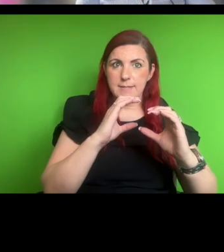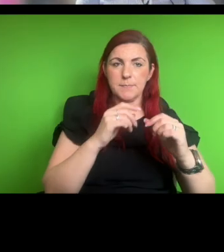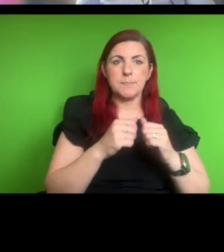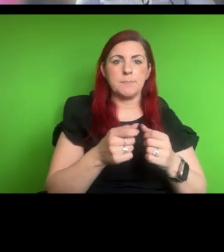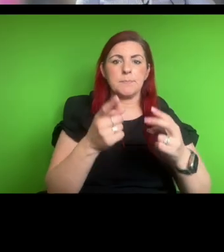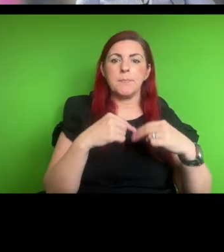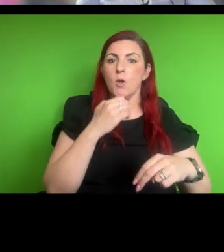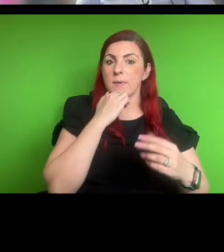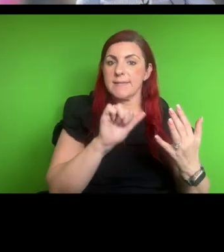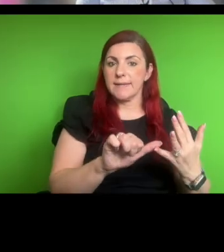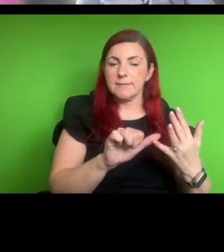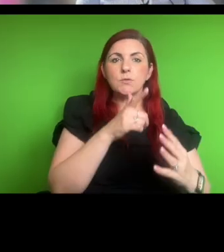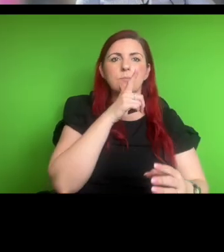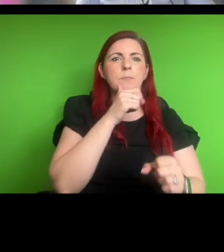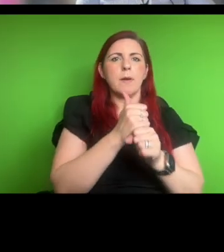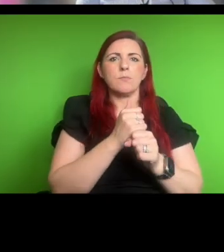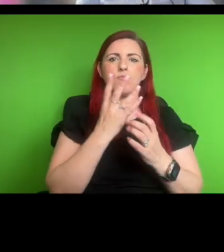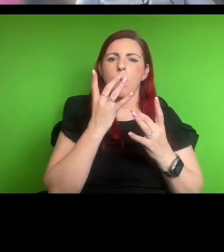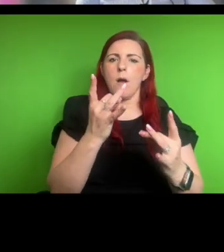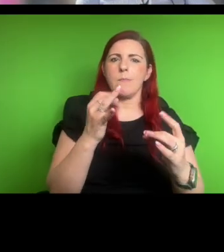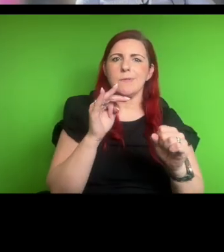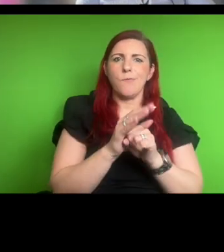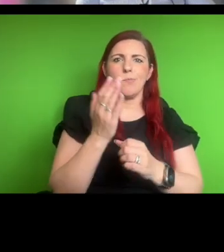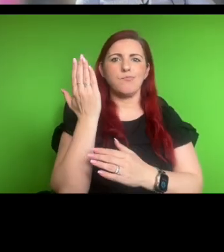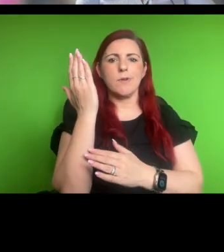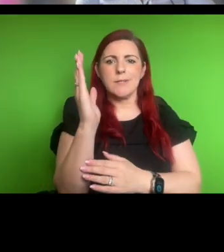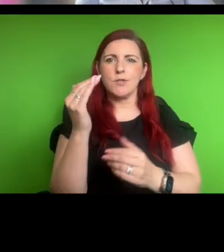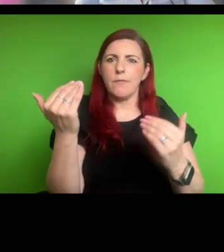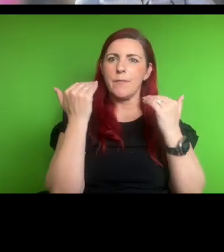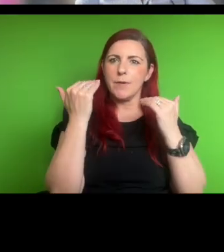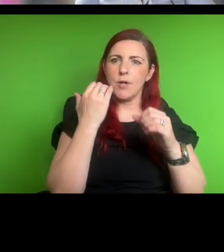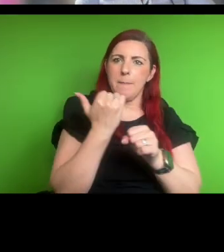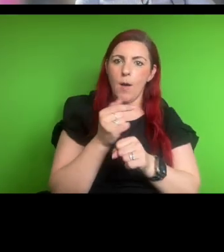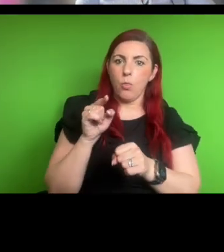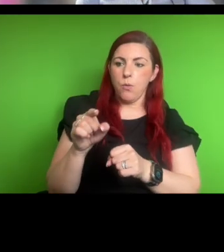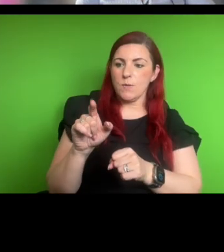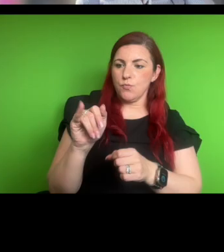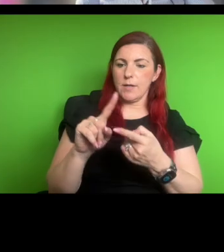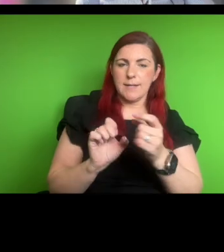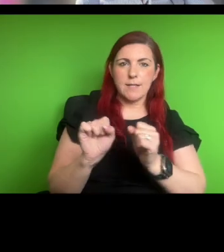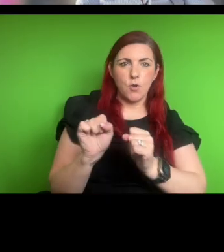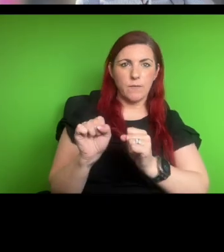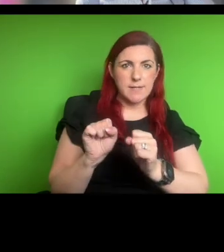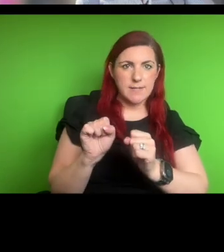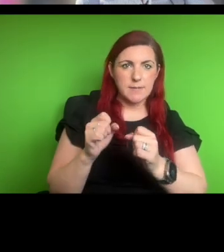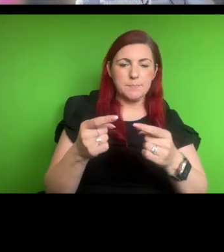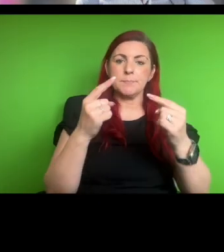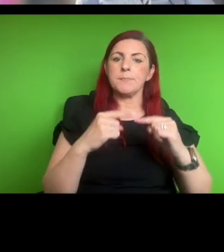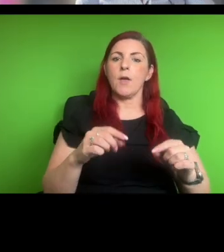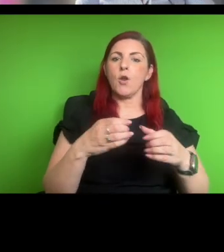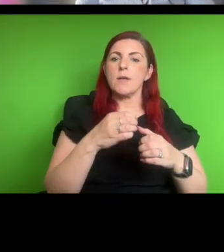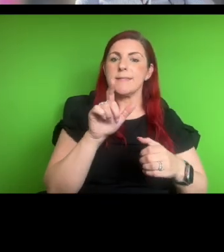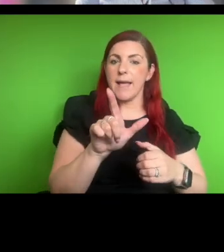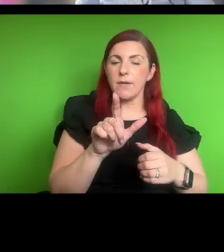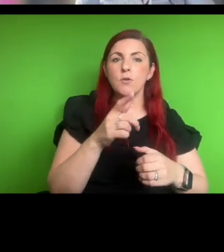for the presentation of information about products and services. Clause 7 talks about the operation